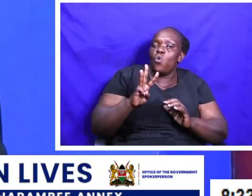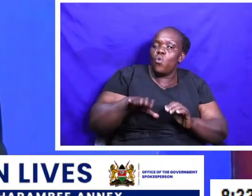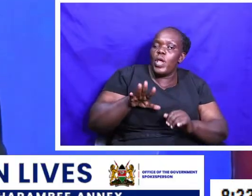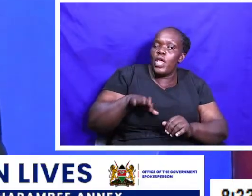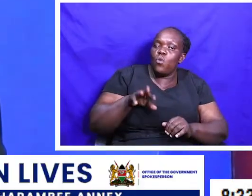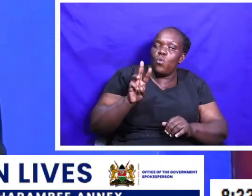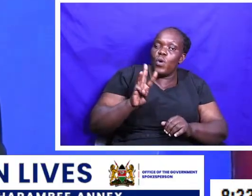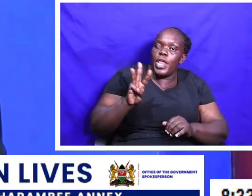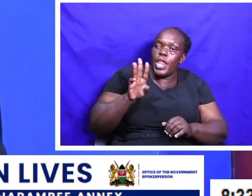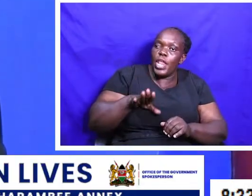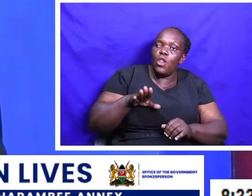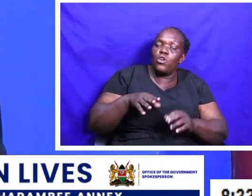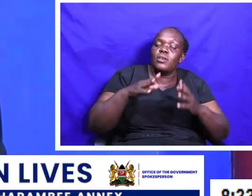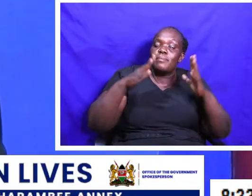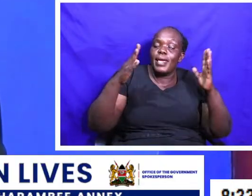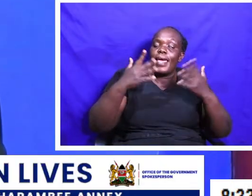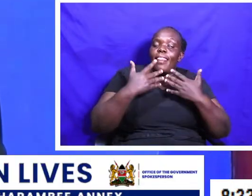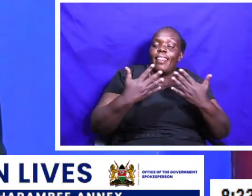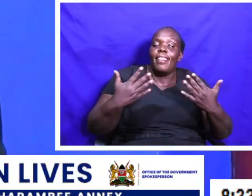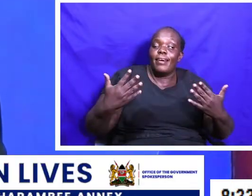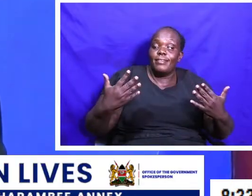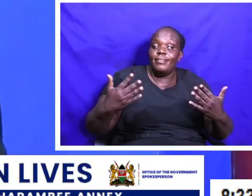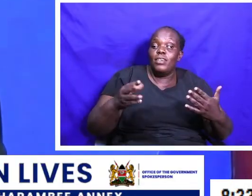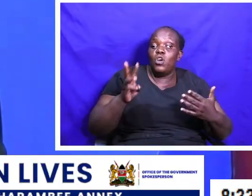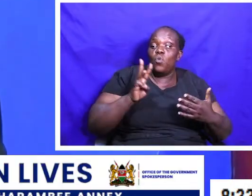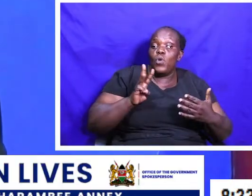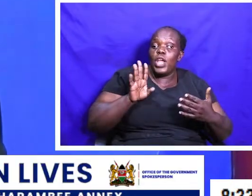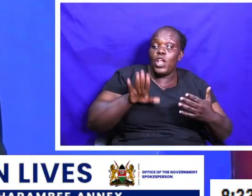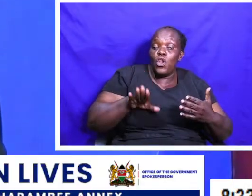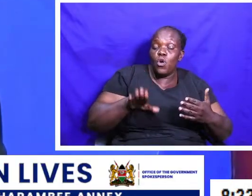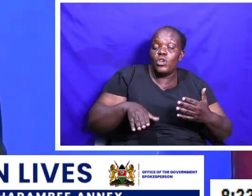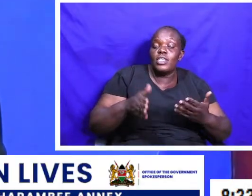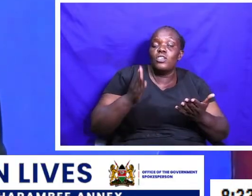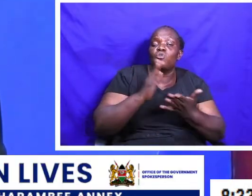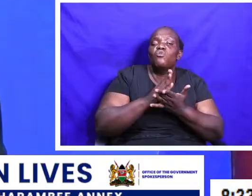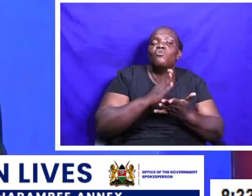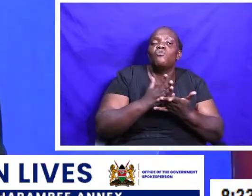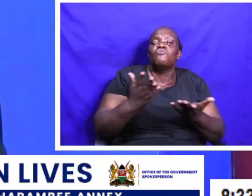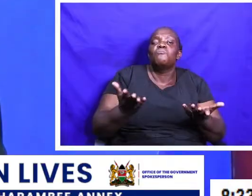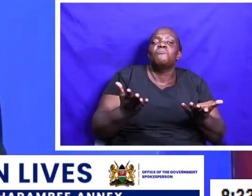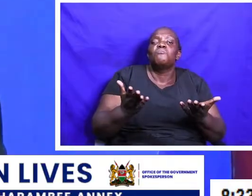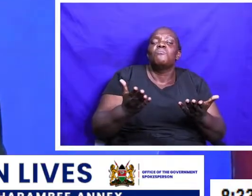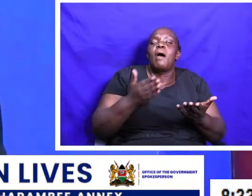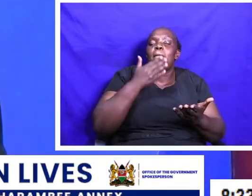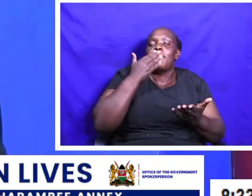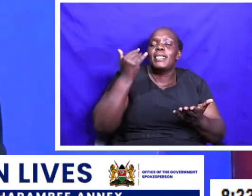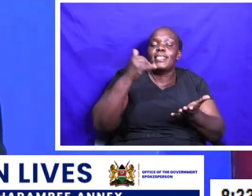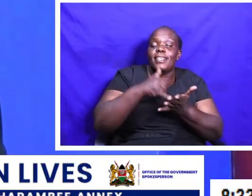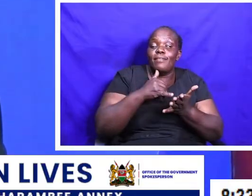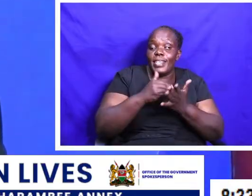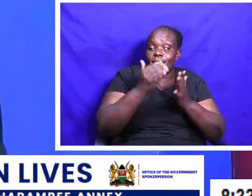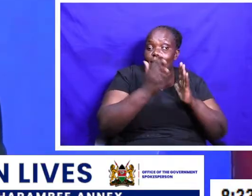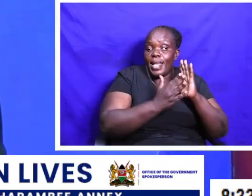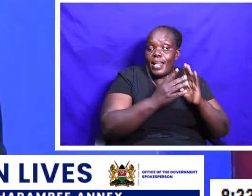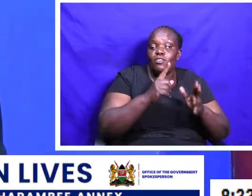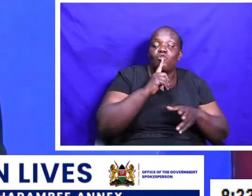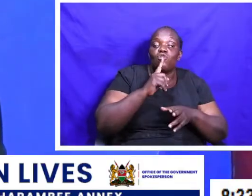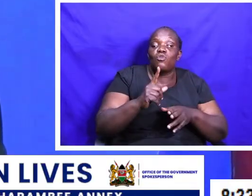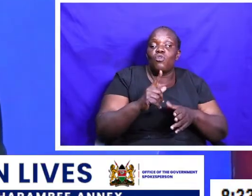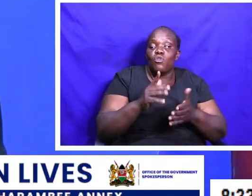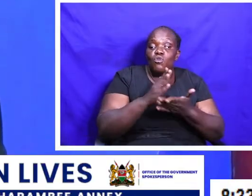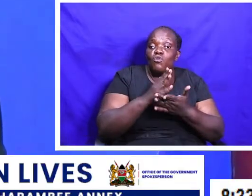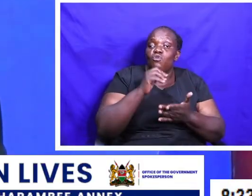because one of some of the biggest things you find is that widows are being dispossessed of land. Yeah. And